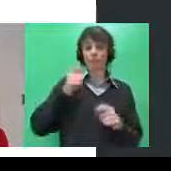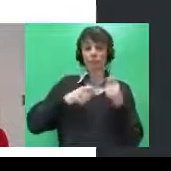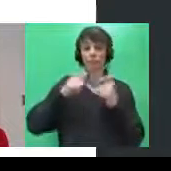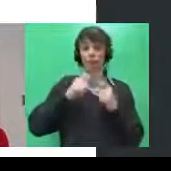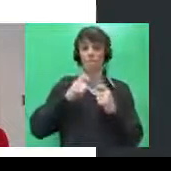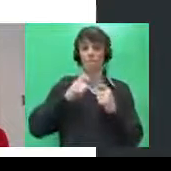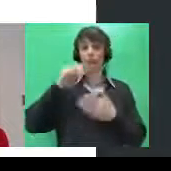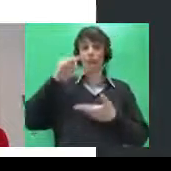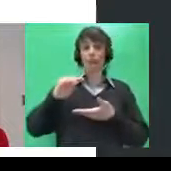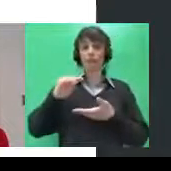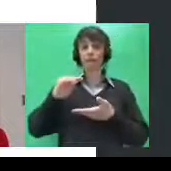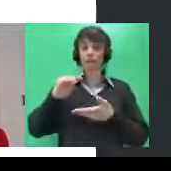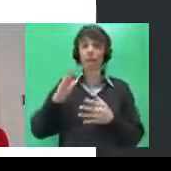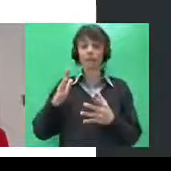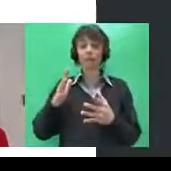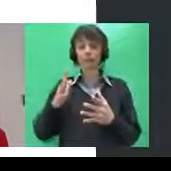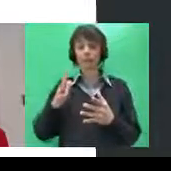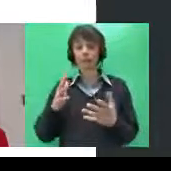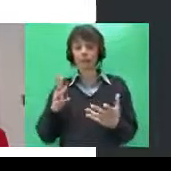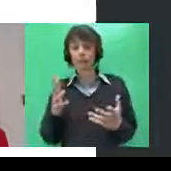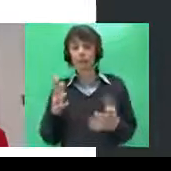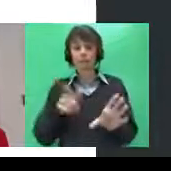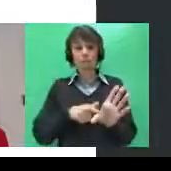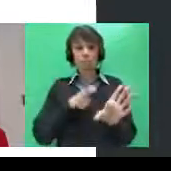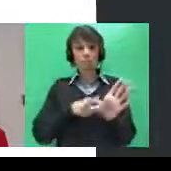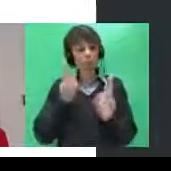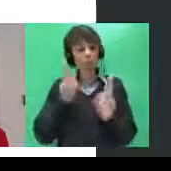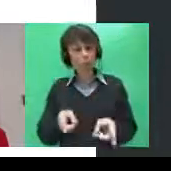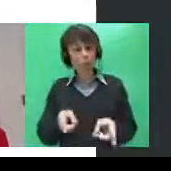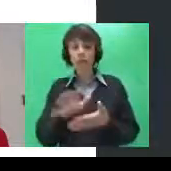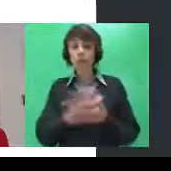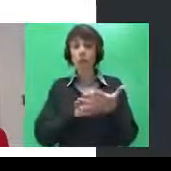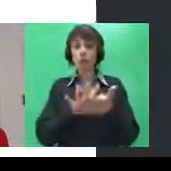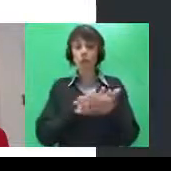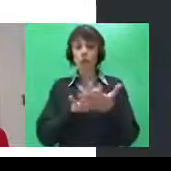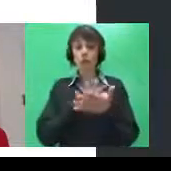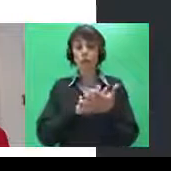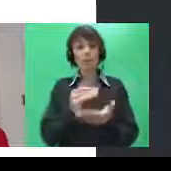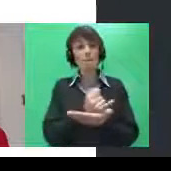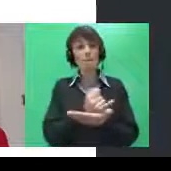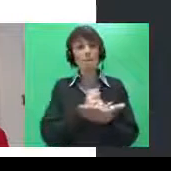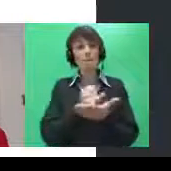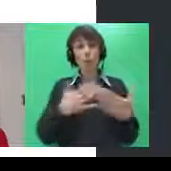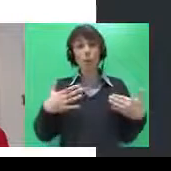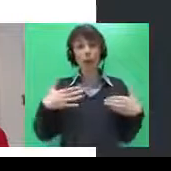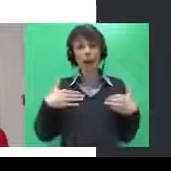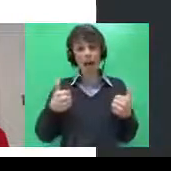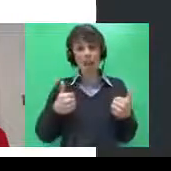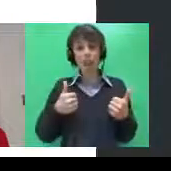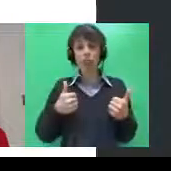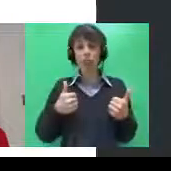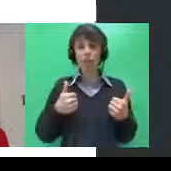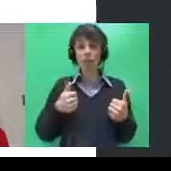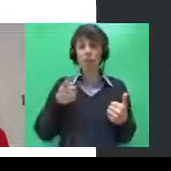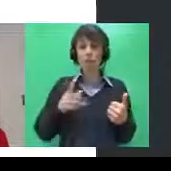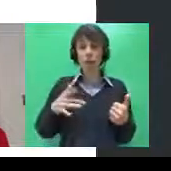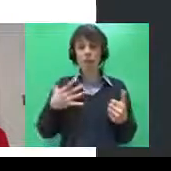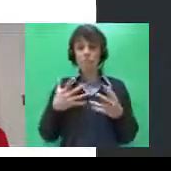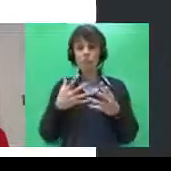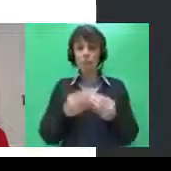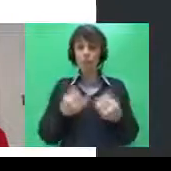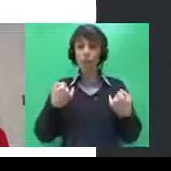In short, the amount of time people spend in poor health has increased since 2010. So I appreciate, it's